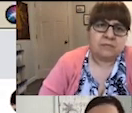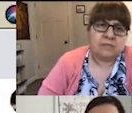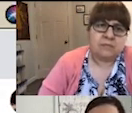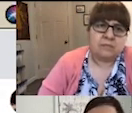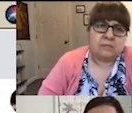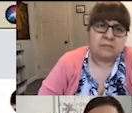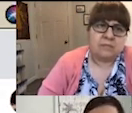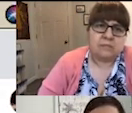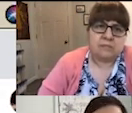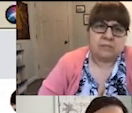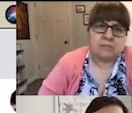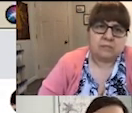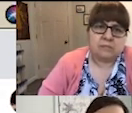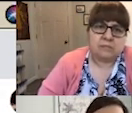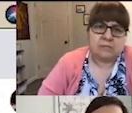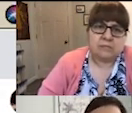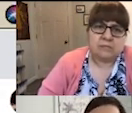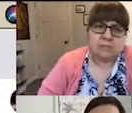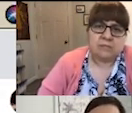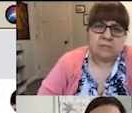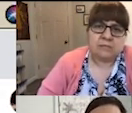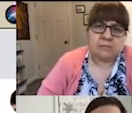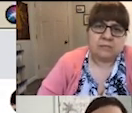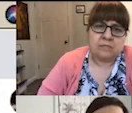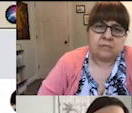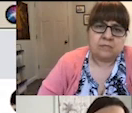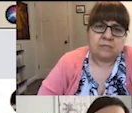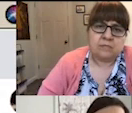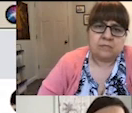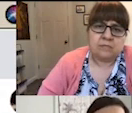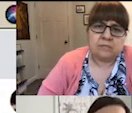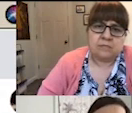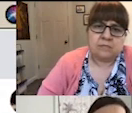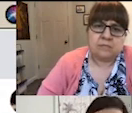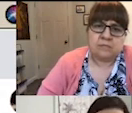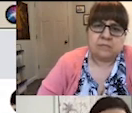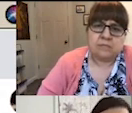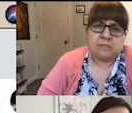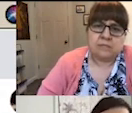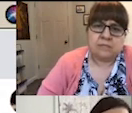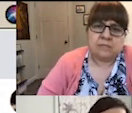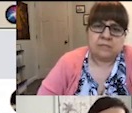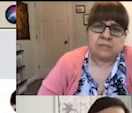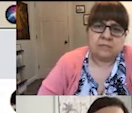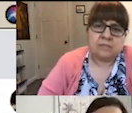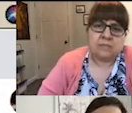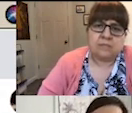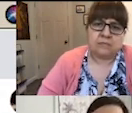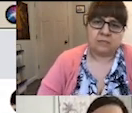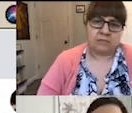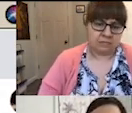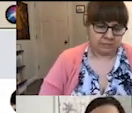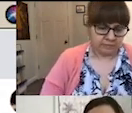start bringing in Samira's notes on the chat. And one of those things that, you know,